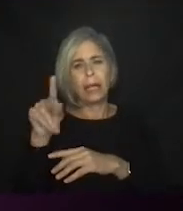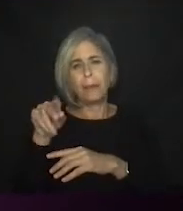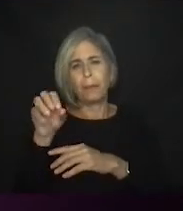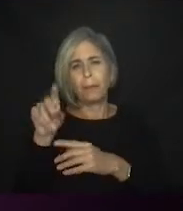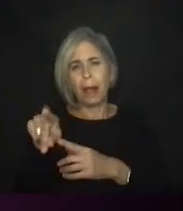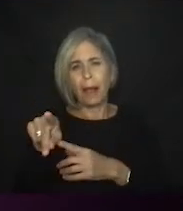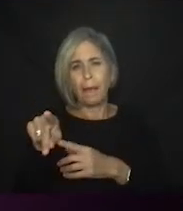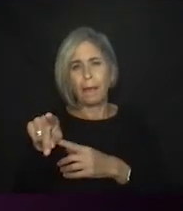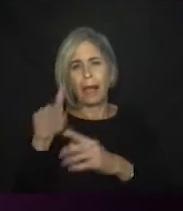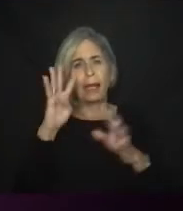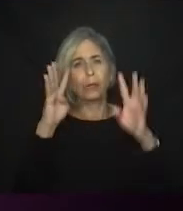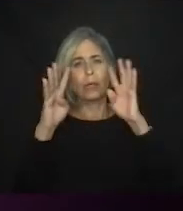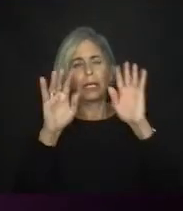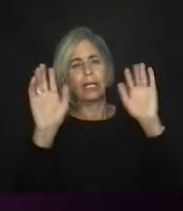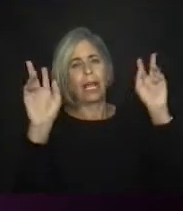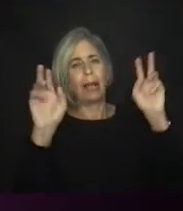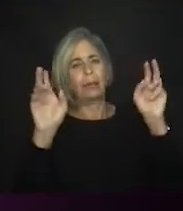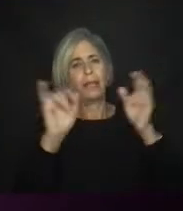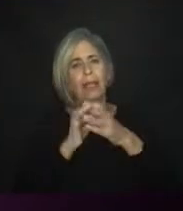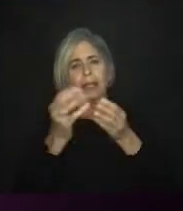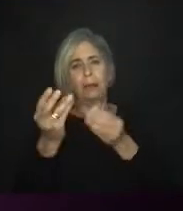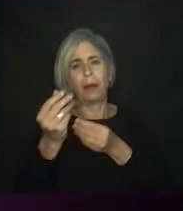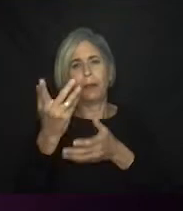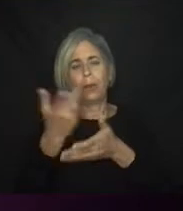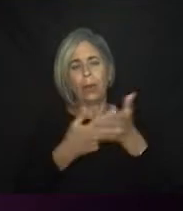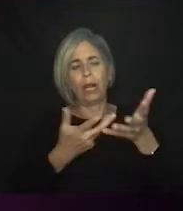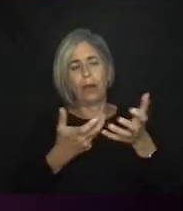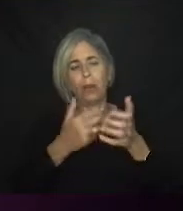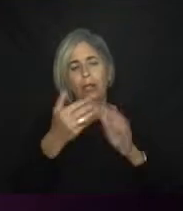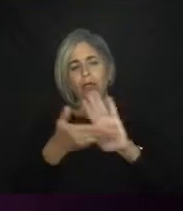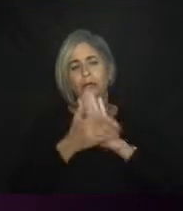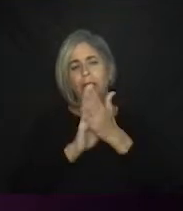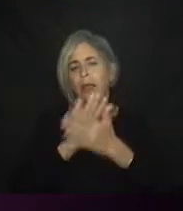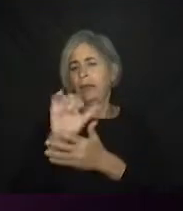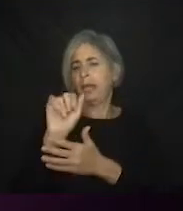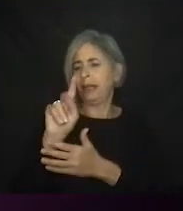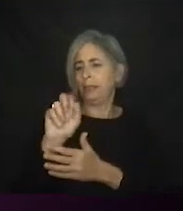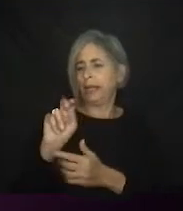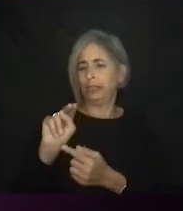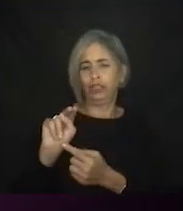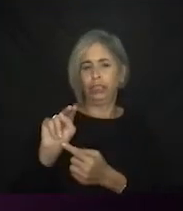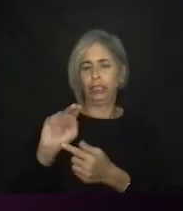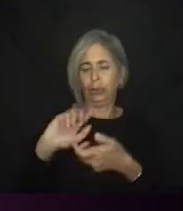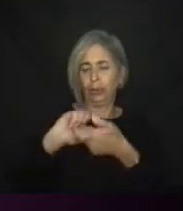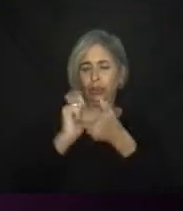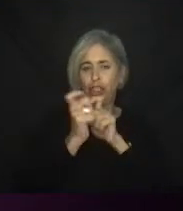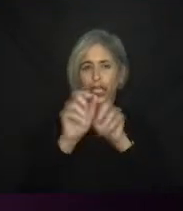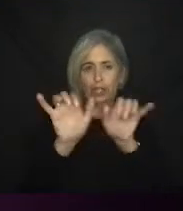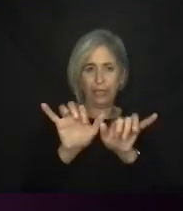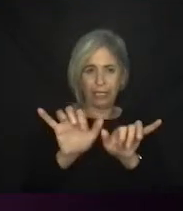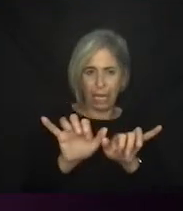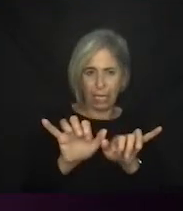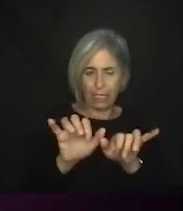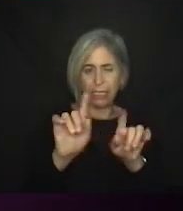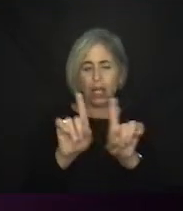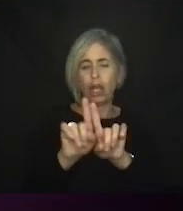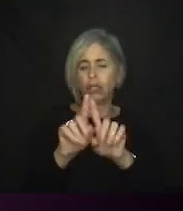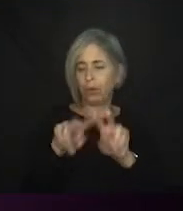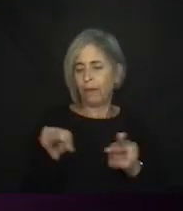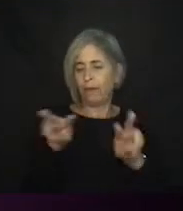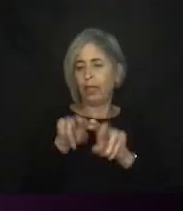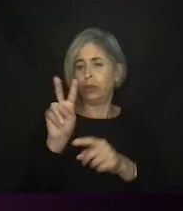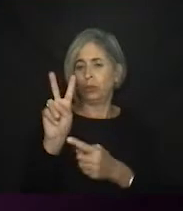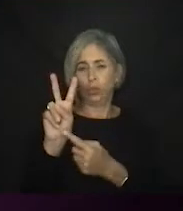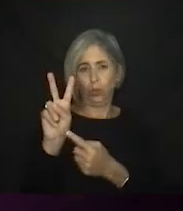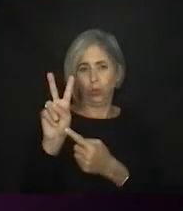in an object with a property that is what I want to animate. So this is scale, this will change the size, and then the value